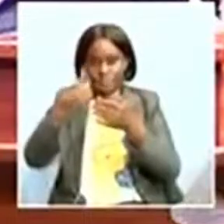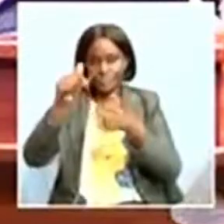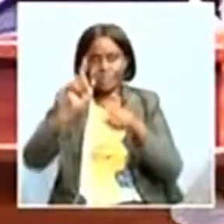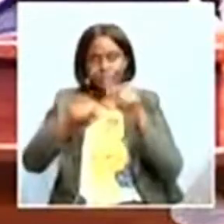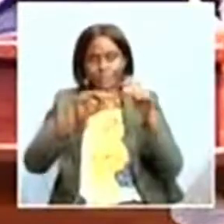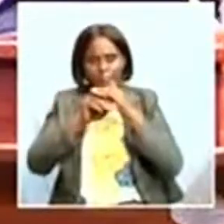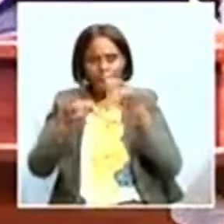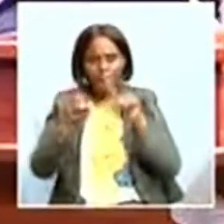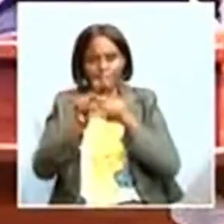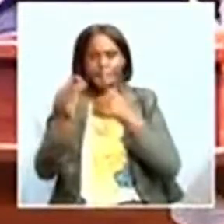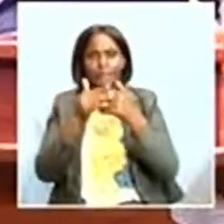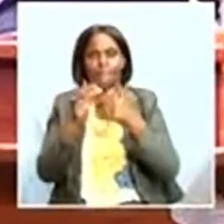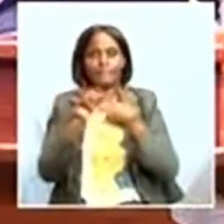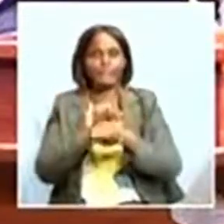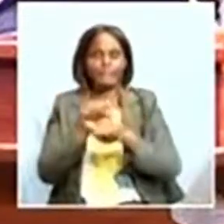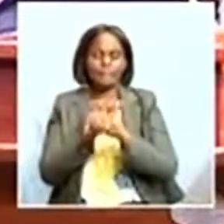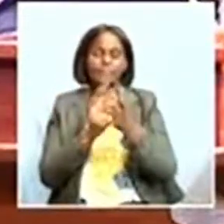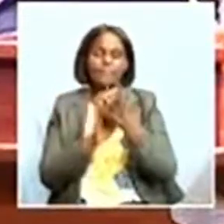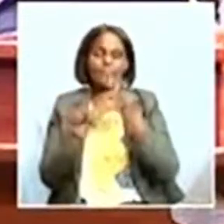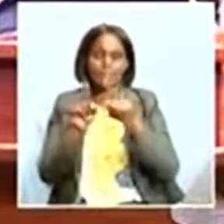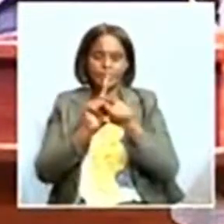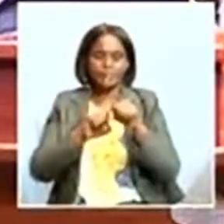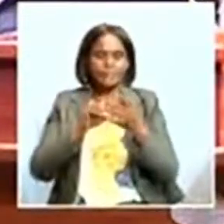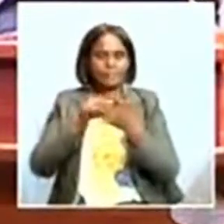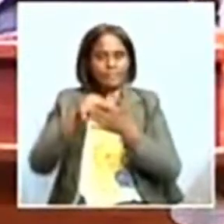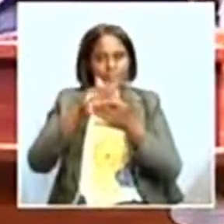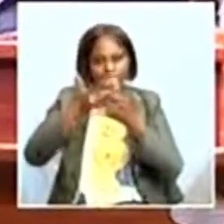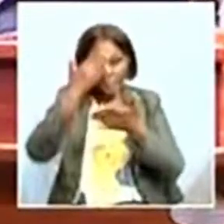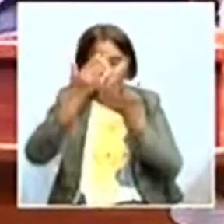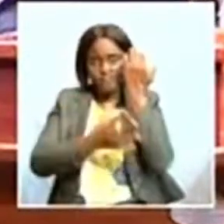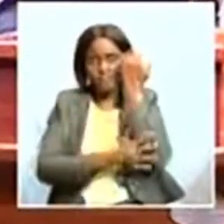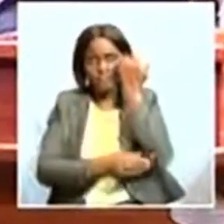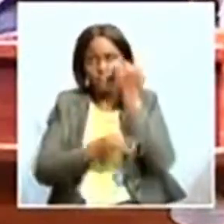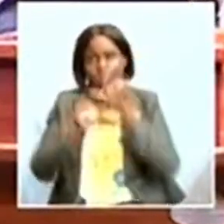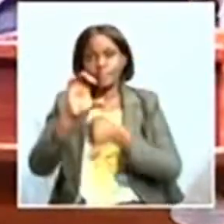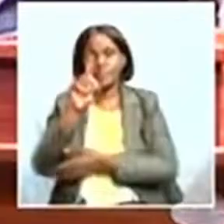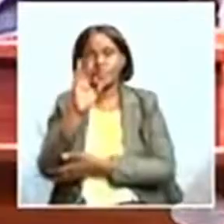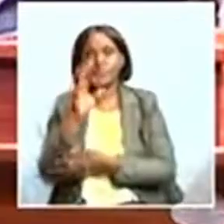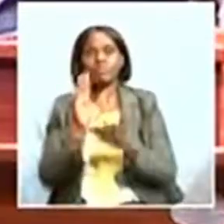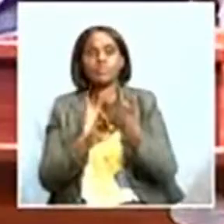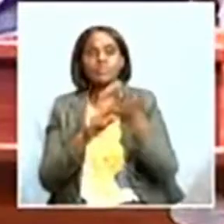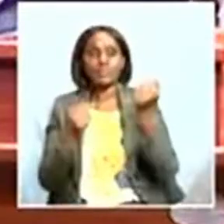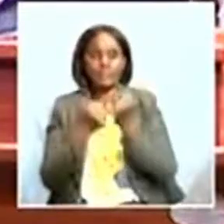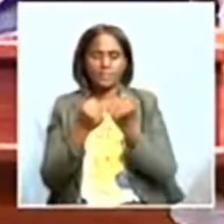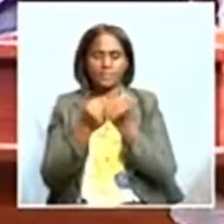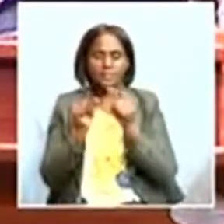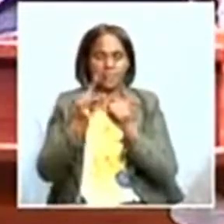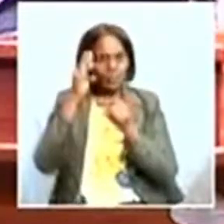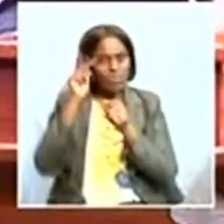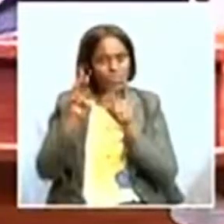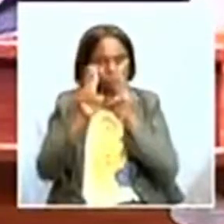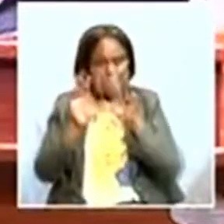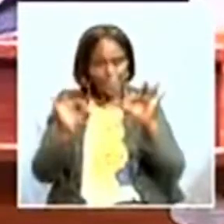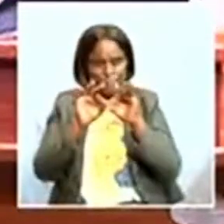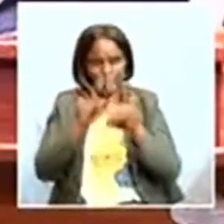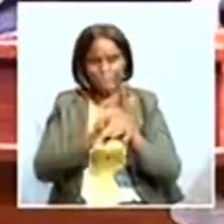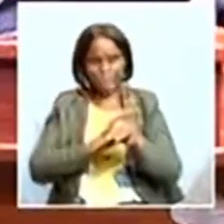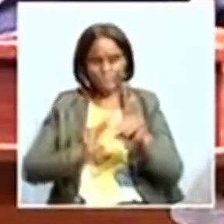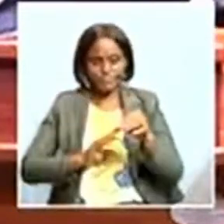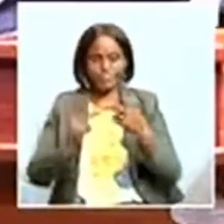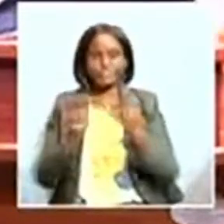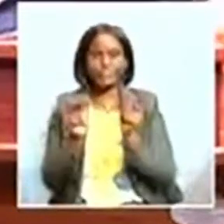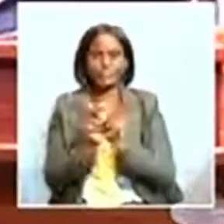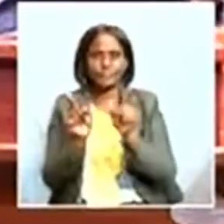access nearby secondary schools. Vulnerable learners will receive CDF bursaries, recognizing the importance of these boarding